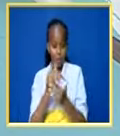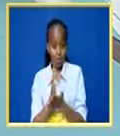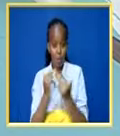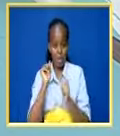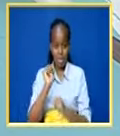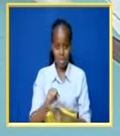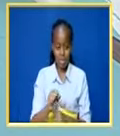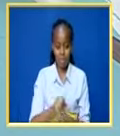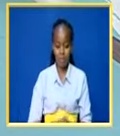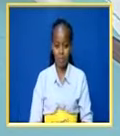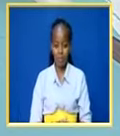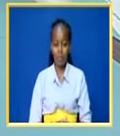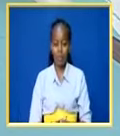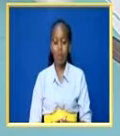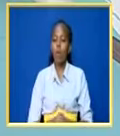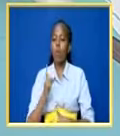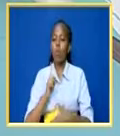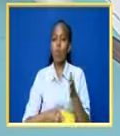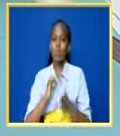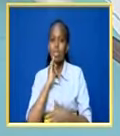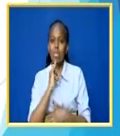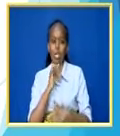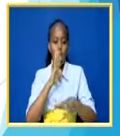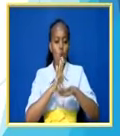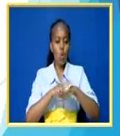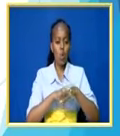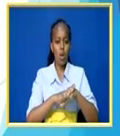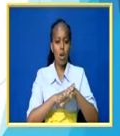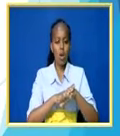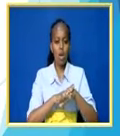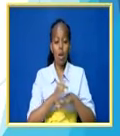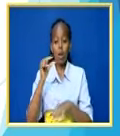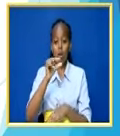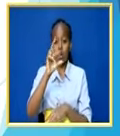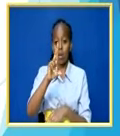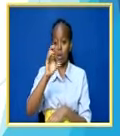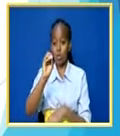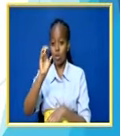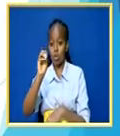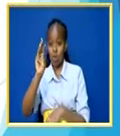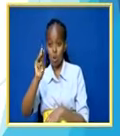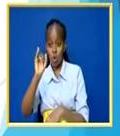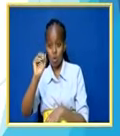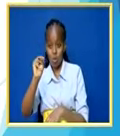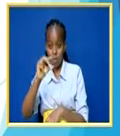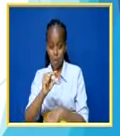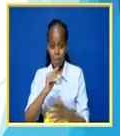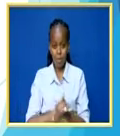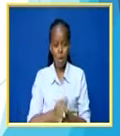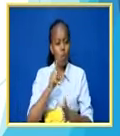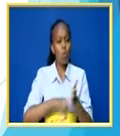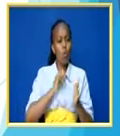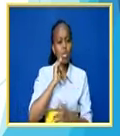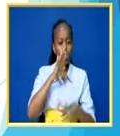Yes. What is good grooming? What is good grooming? Lana, what is